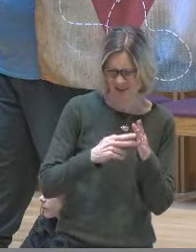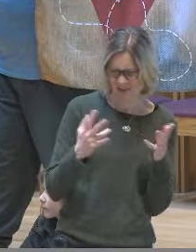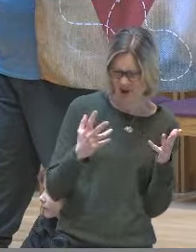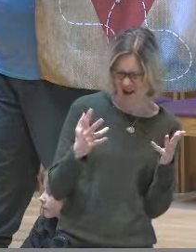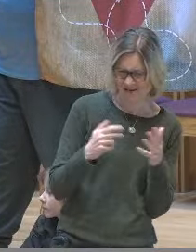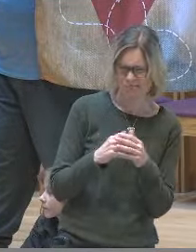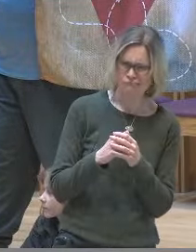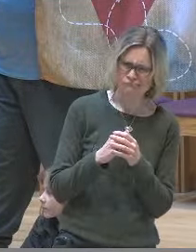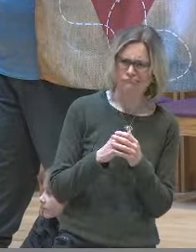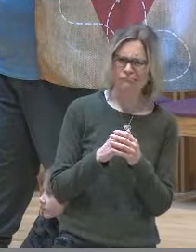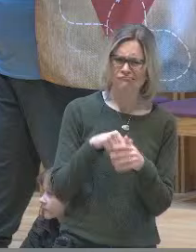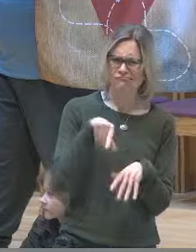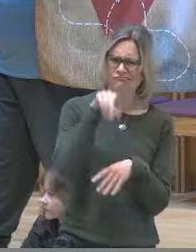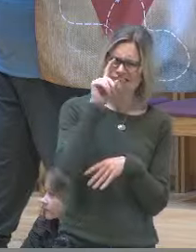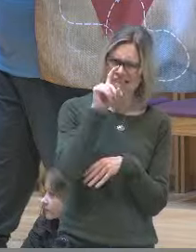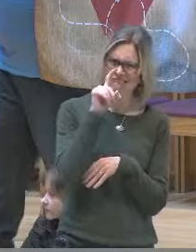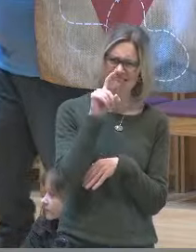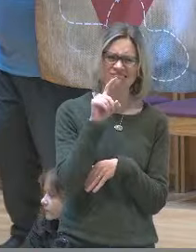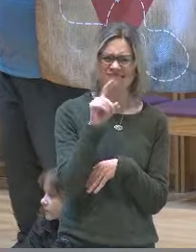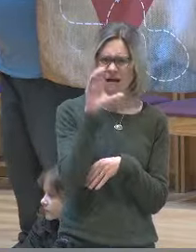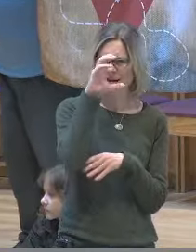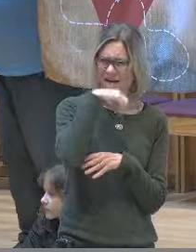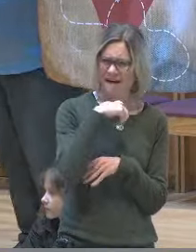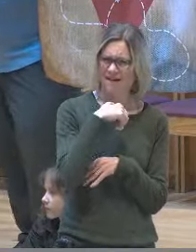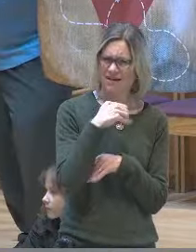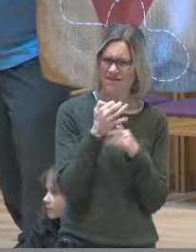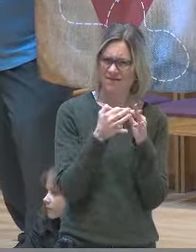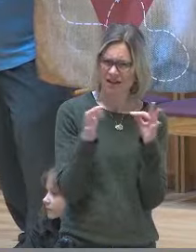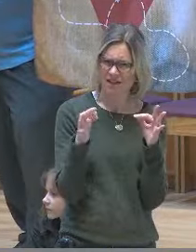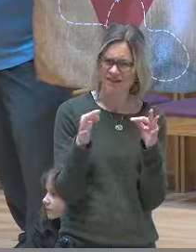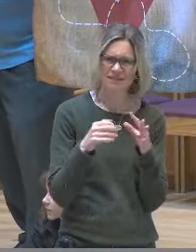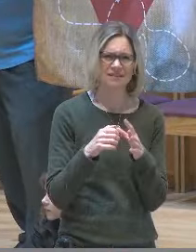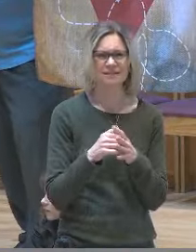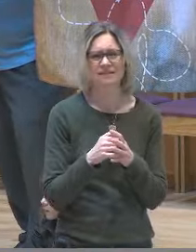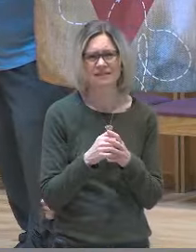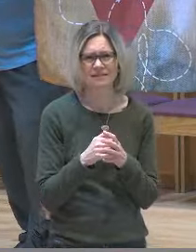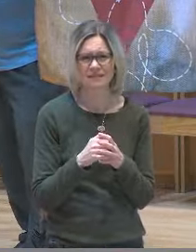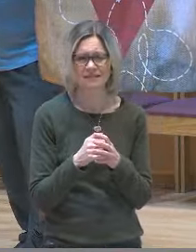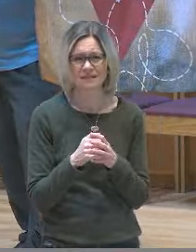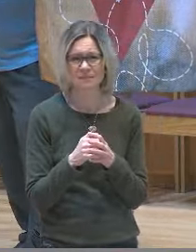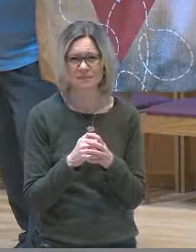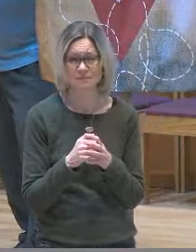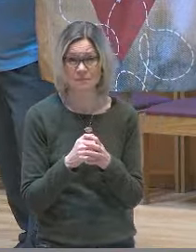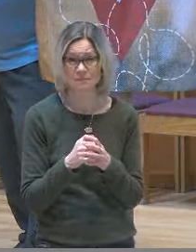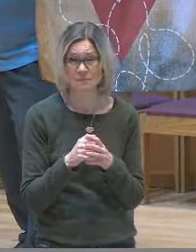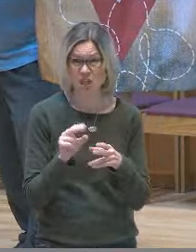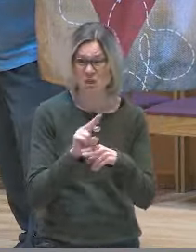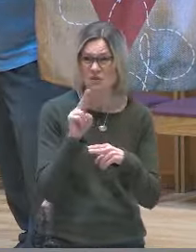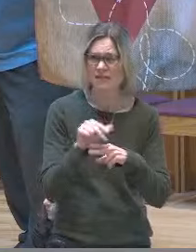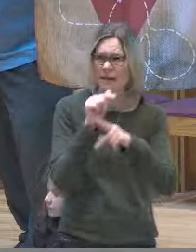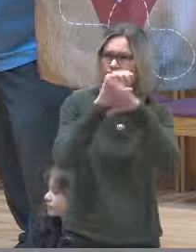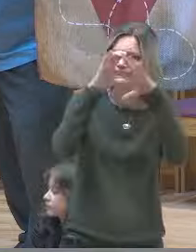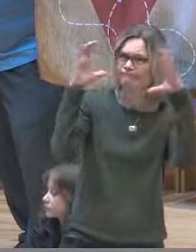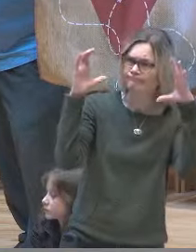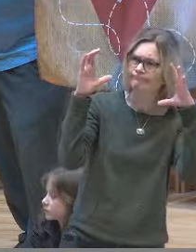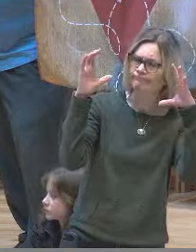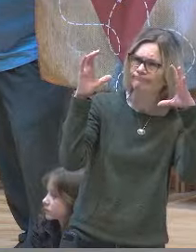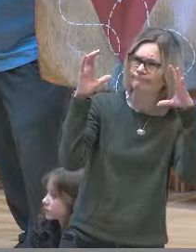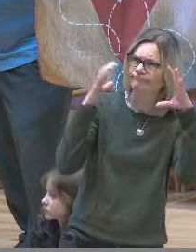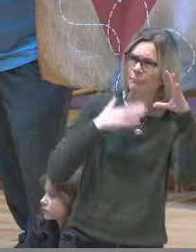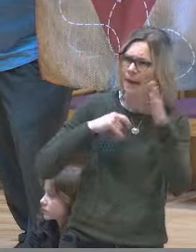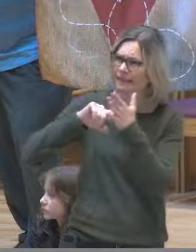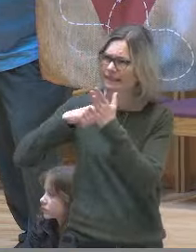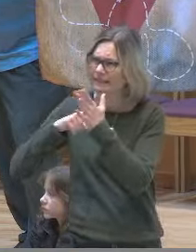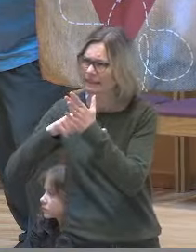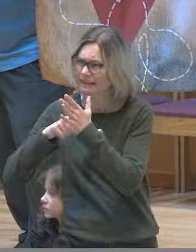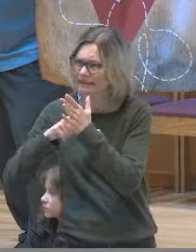No, it's kind of a weird phrase, right? And yes, we're using this image of me giving you my car keys in the same way that